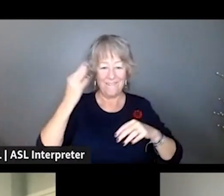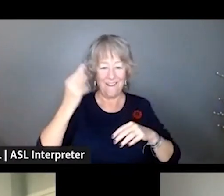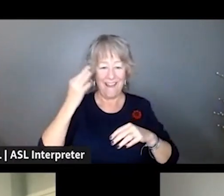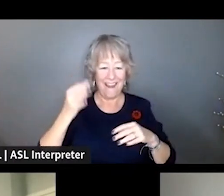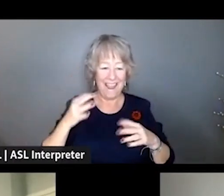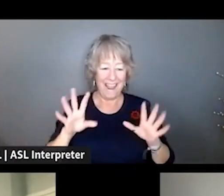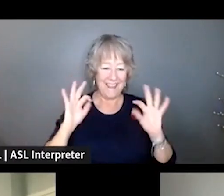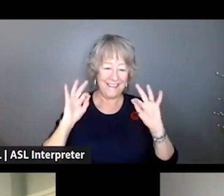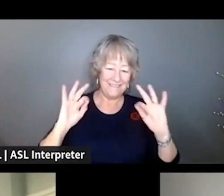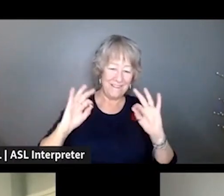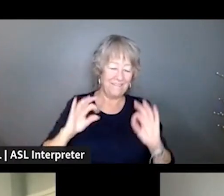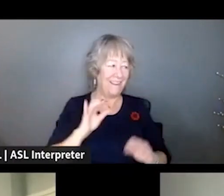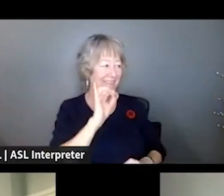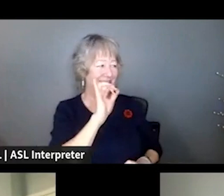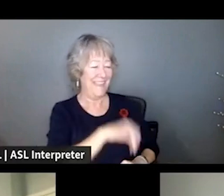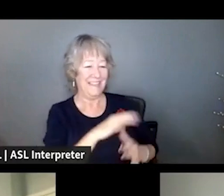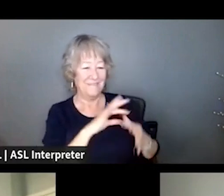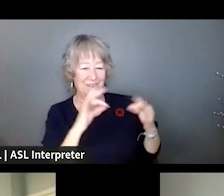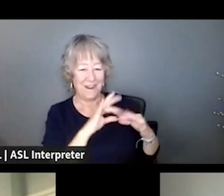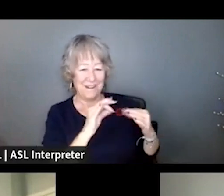is. Wow.